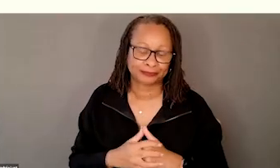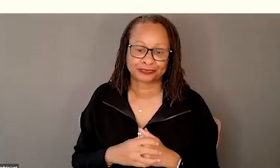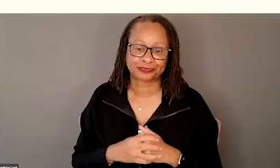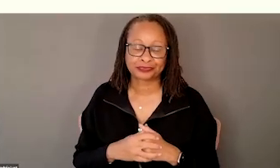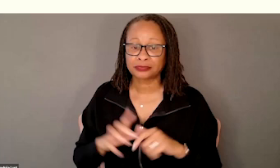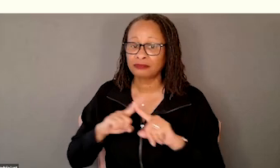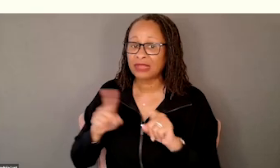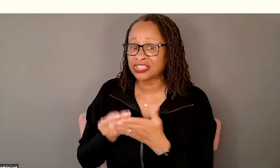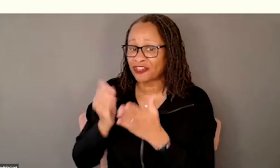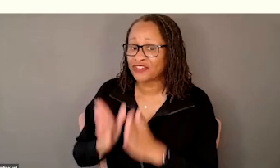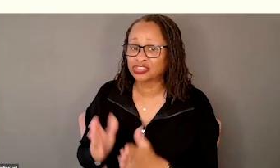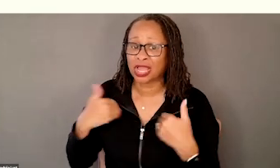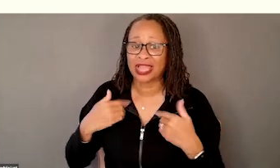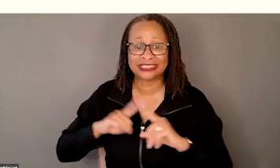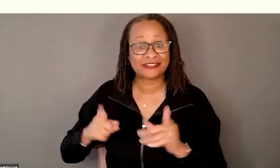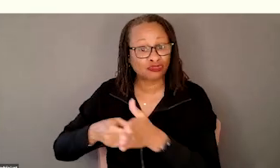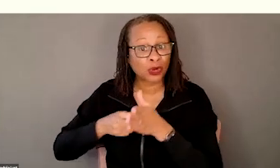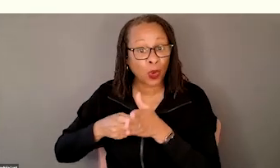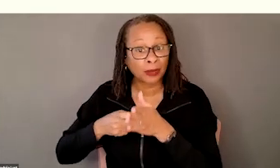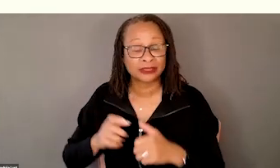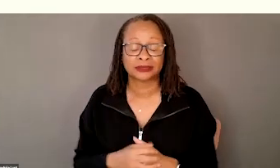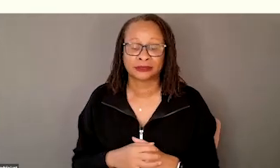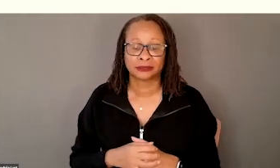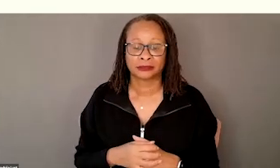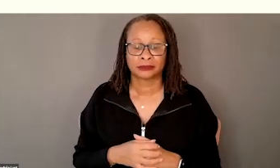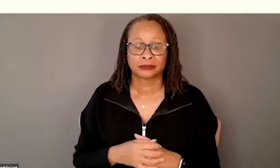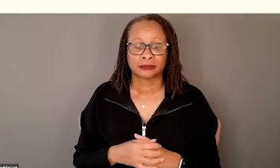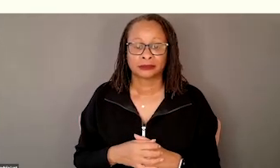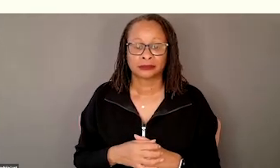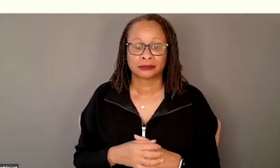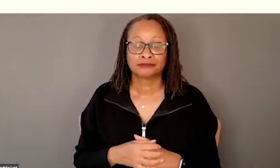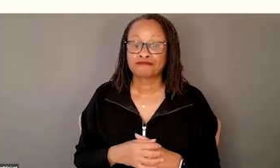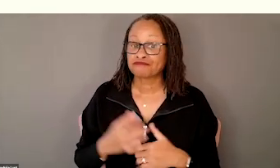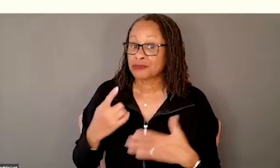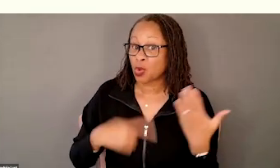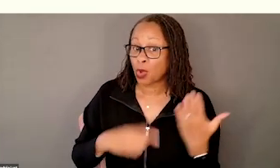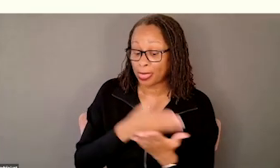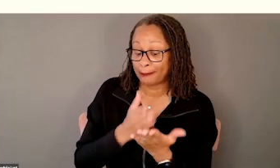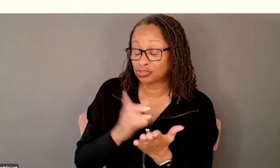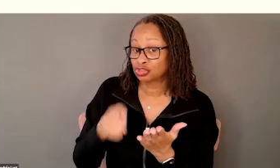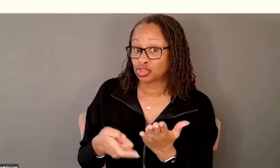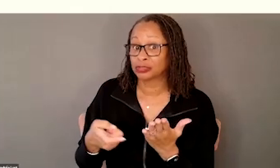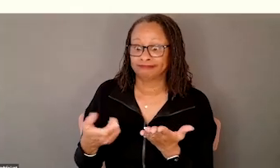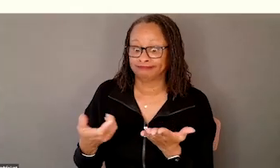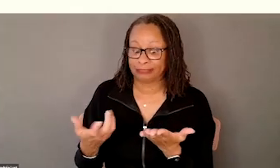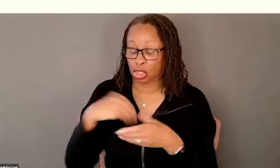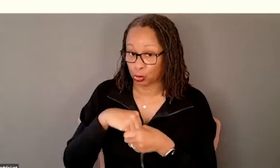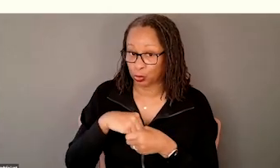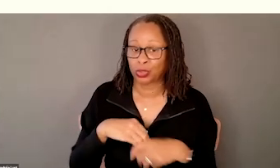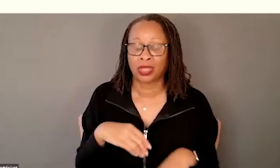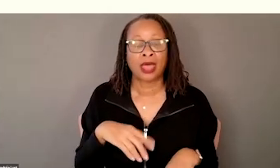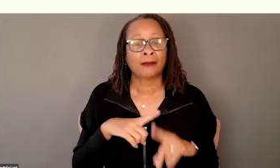Different funders have different requirements on what your budget should cover, but it's